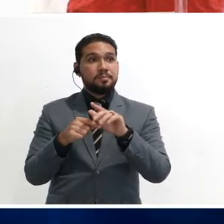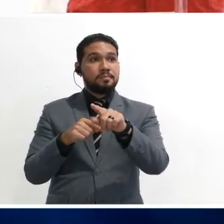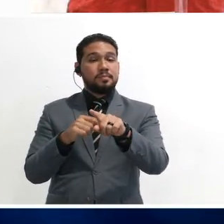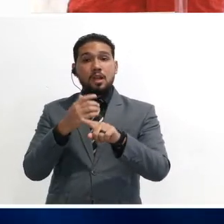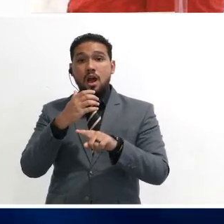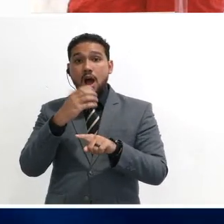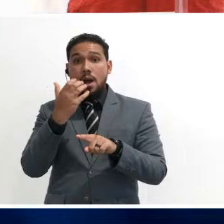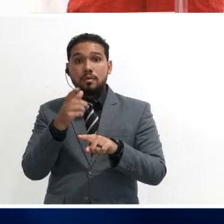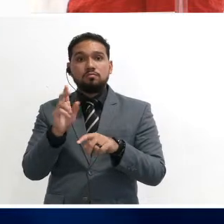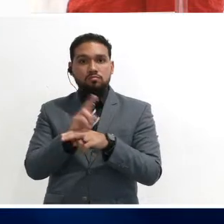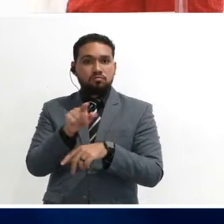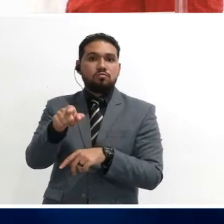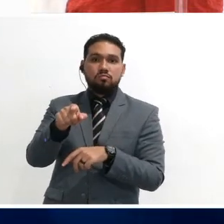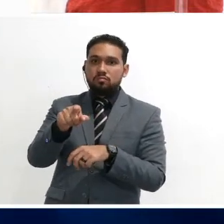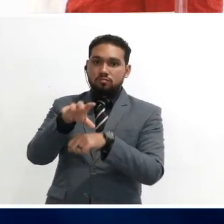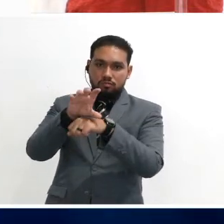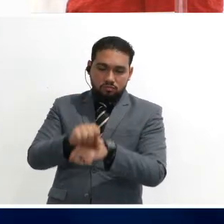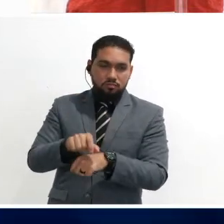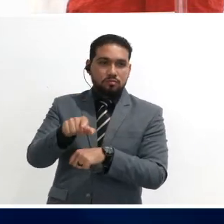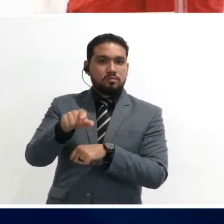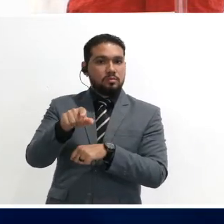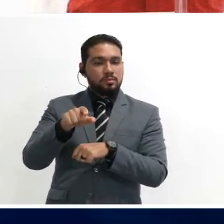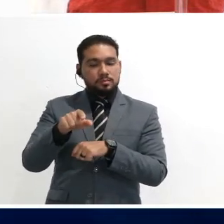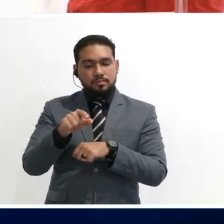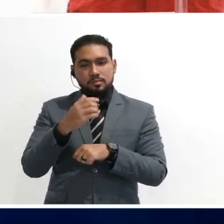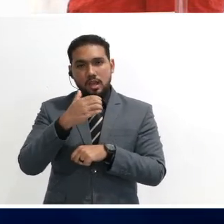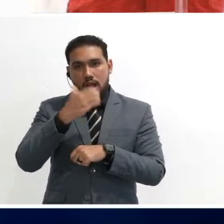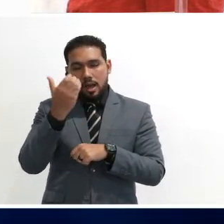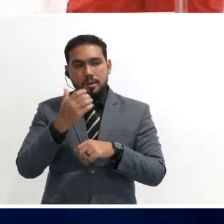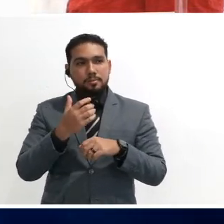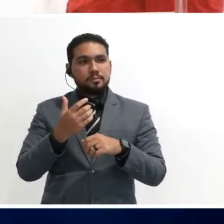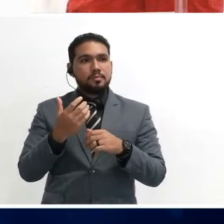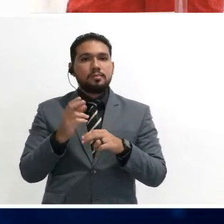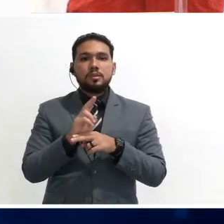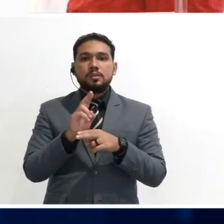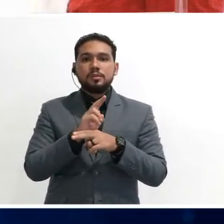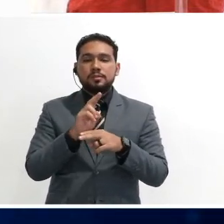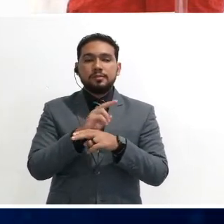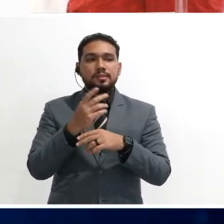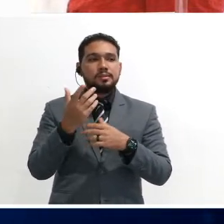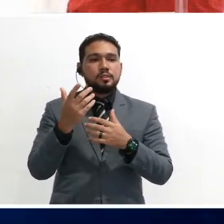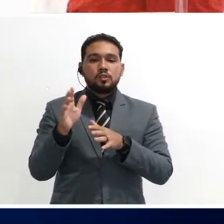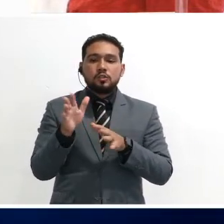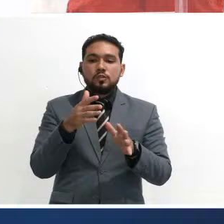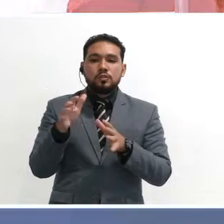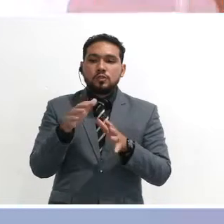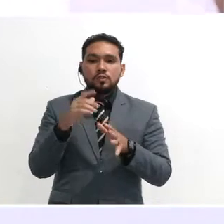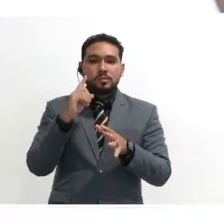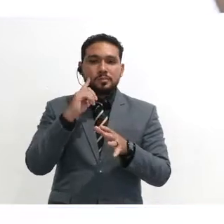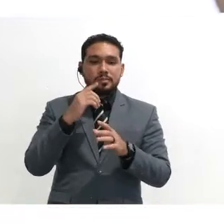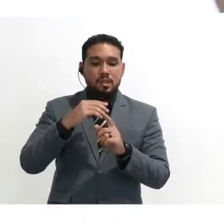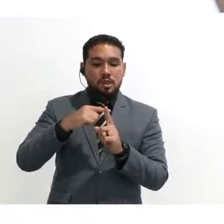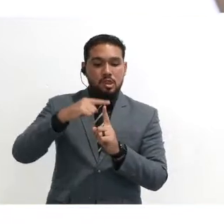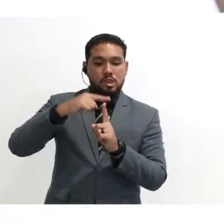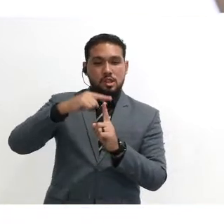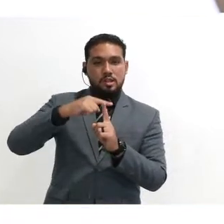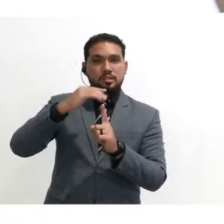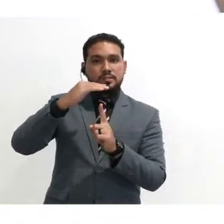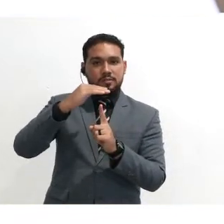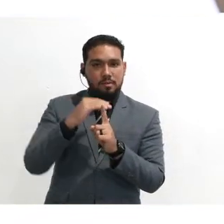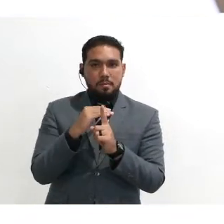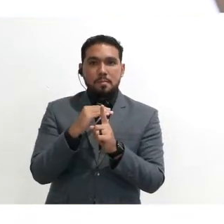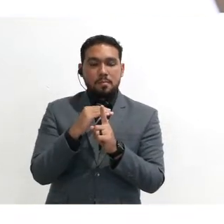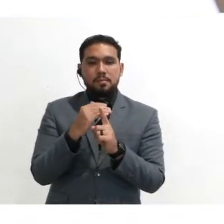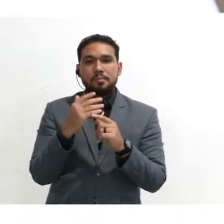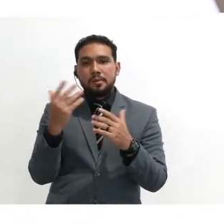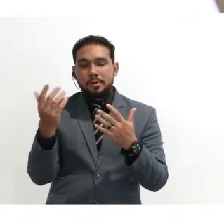the fan-out wafer-level package on the bottom with the DRAM on top for all their